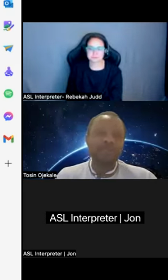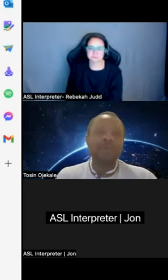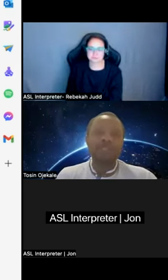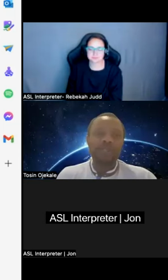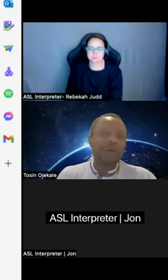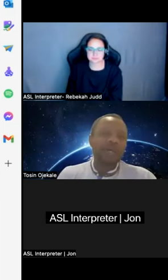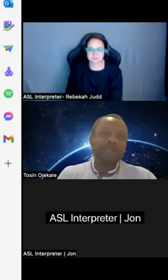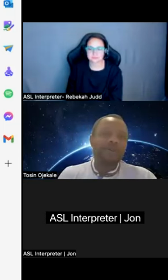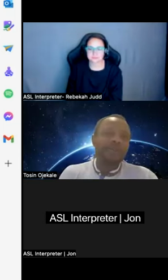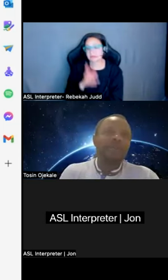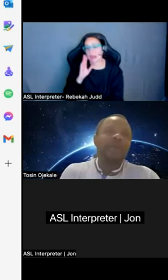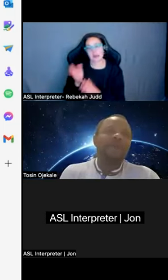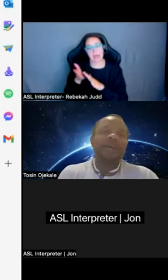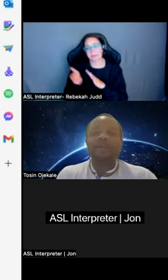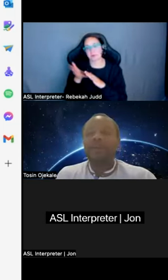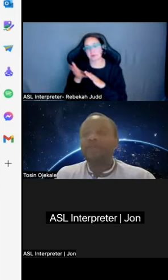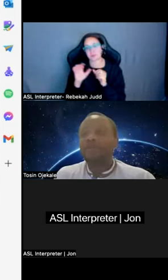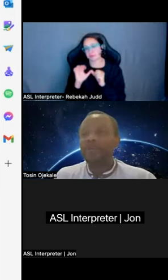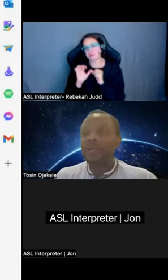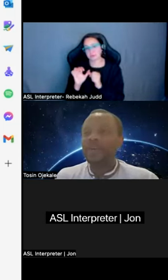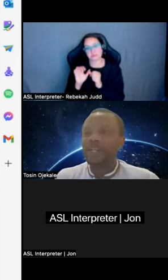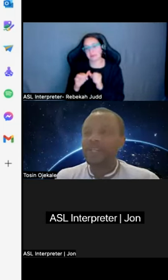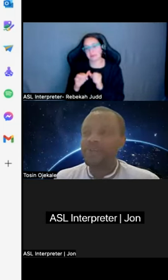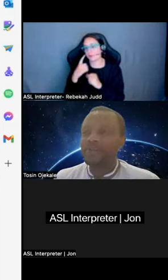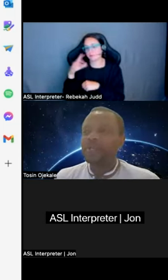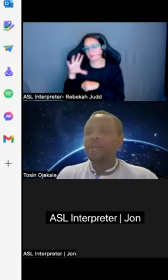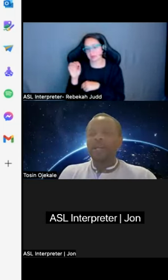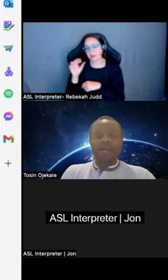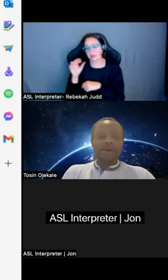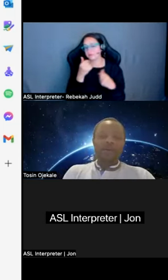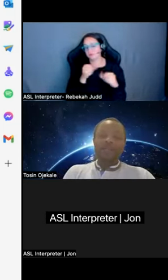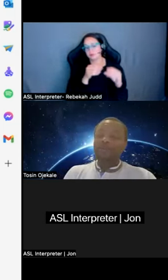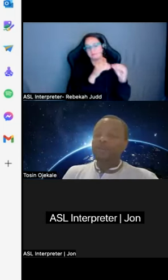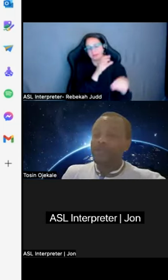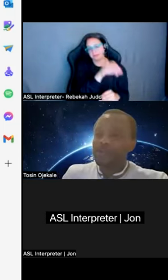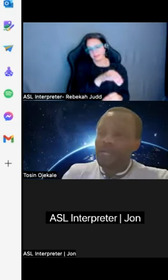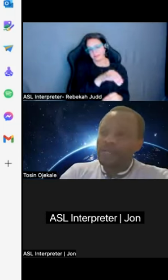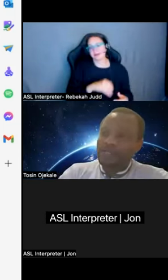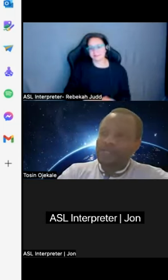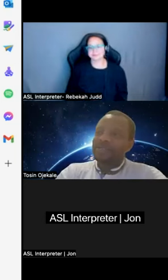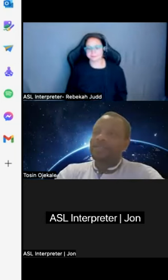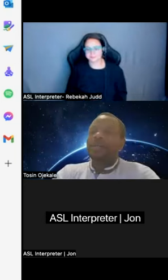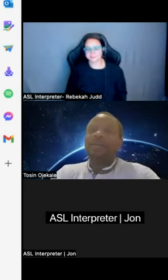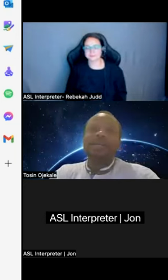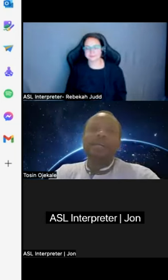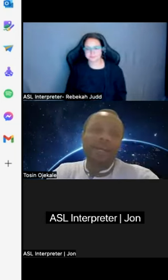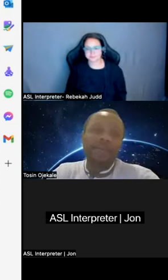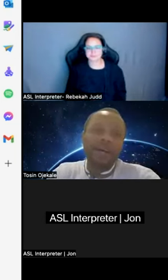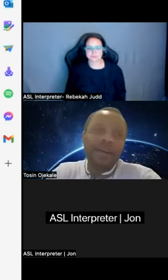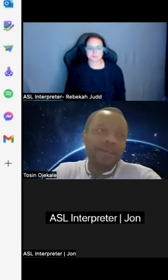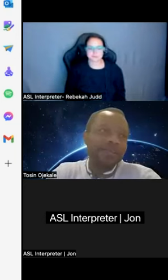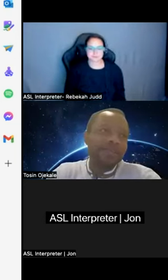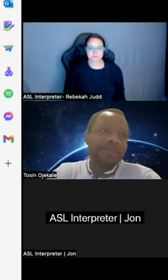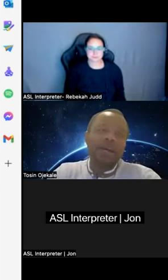will still continue while the company find a way to fix whatever issues that that might